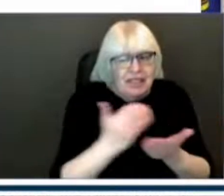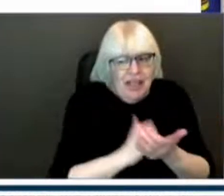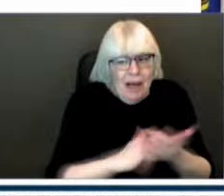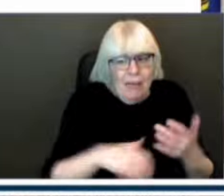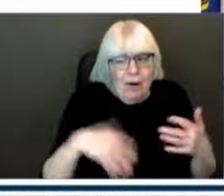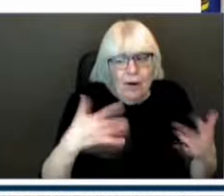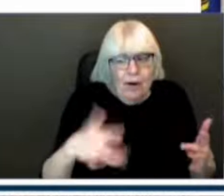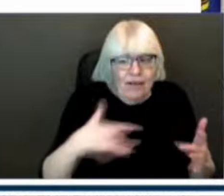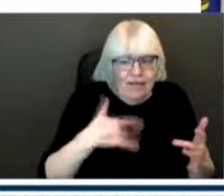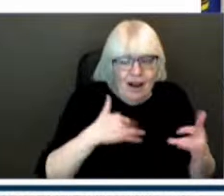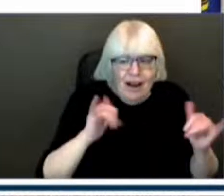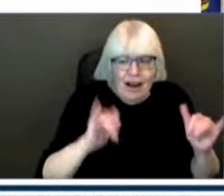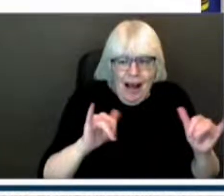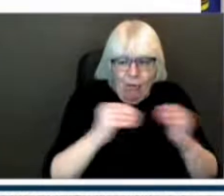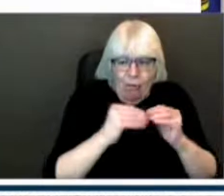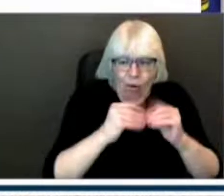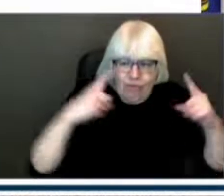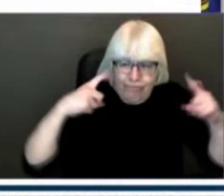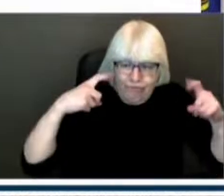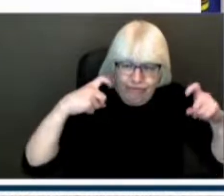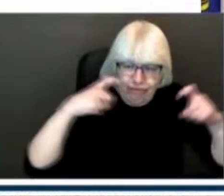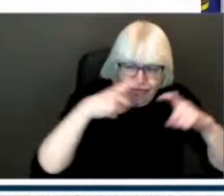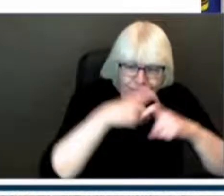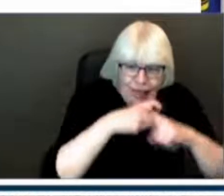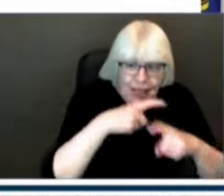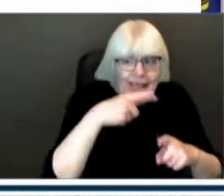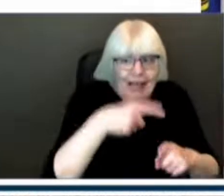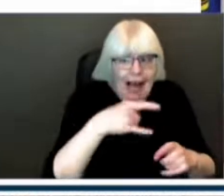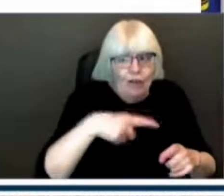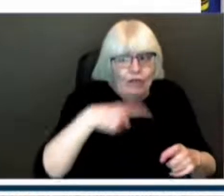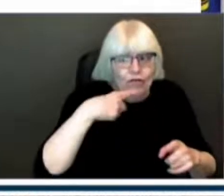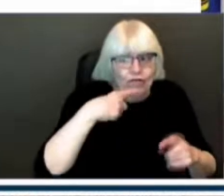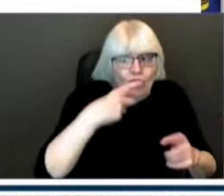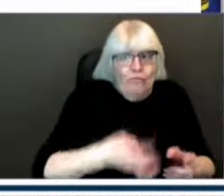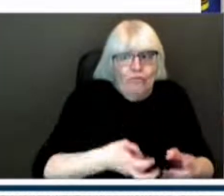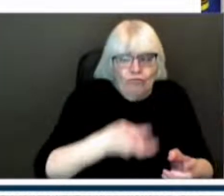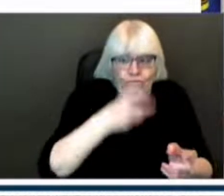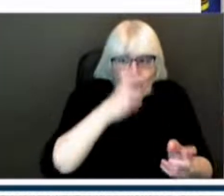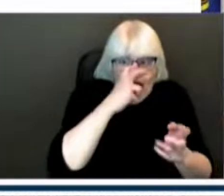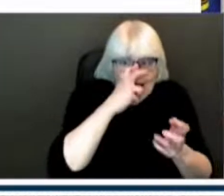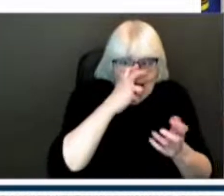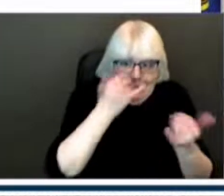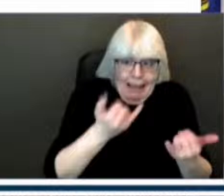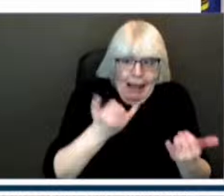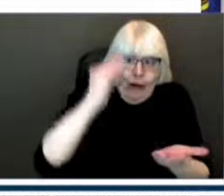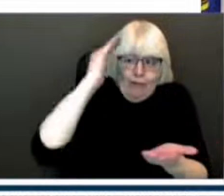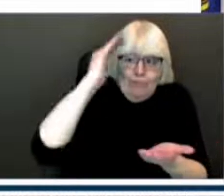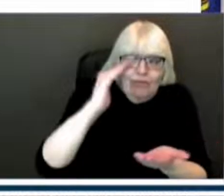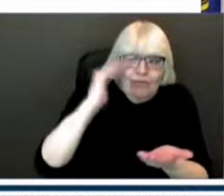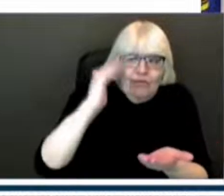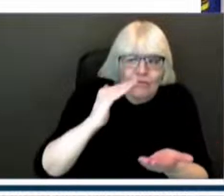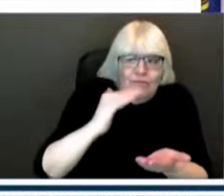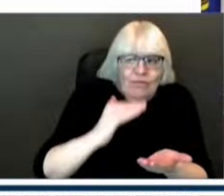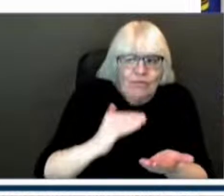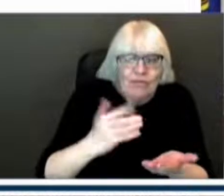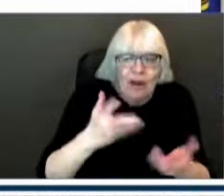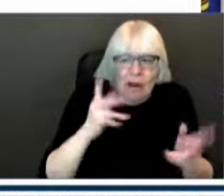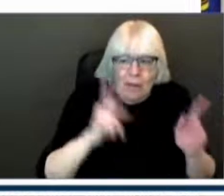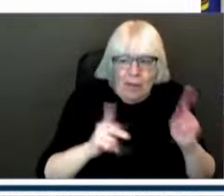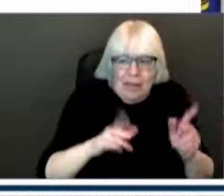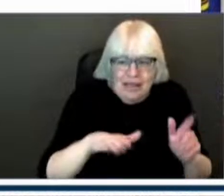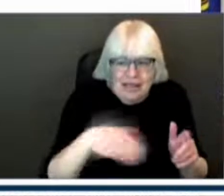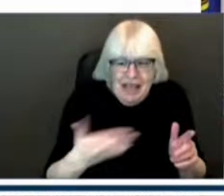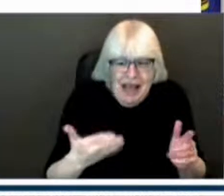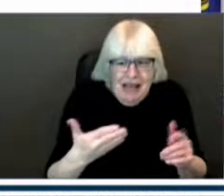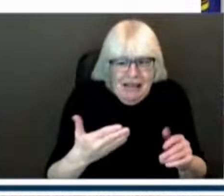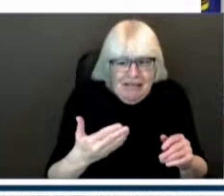you're announcing easing of restrictions on the same day that 5 people have died. 25 people have died since the last